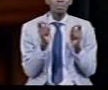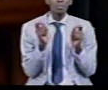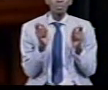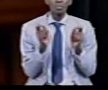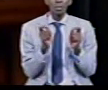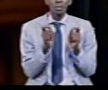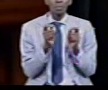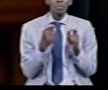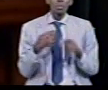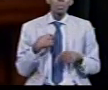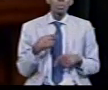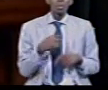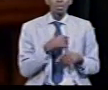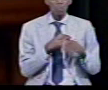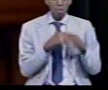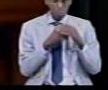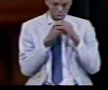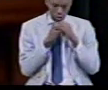we